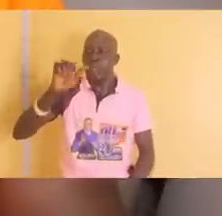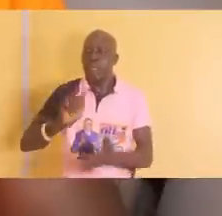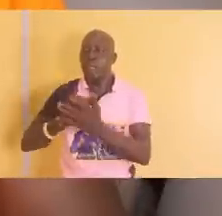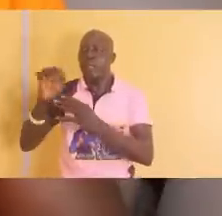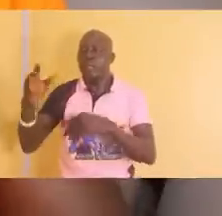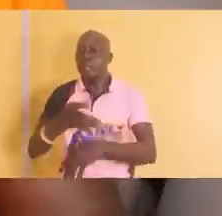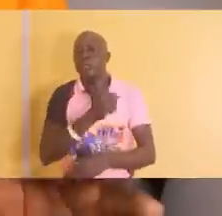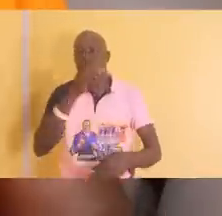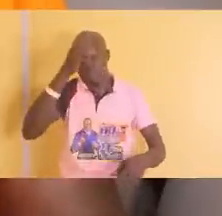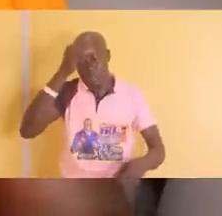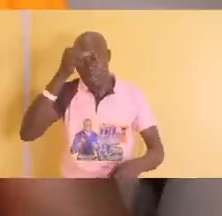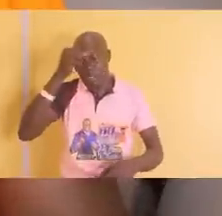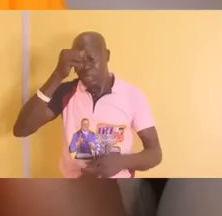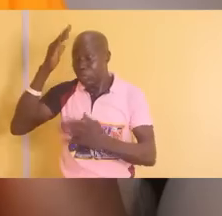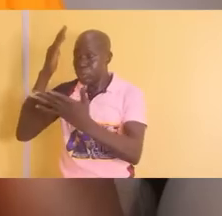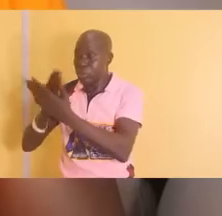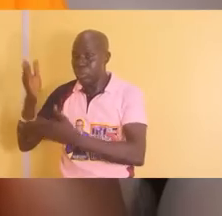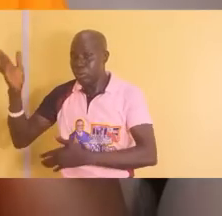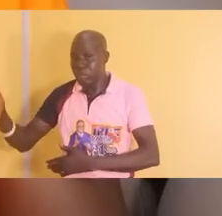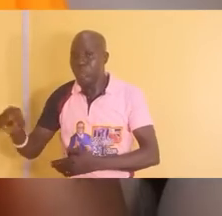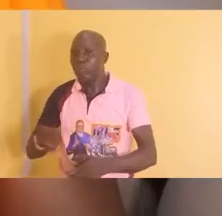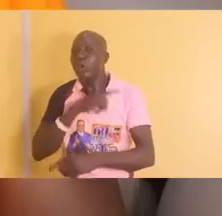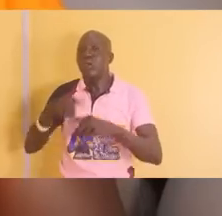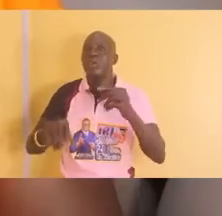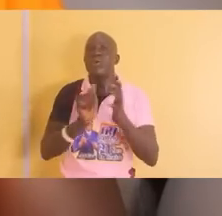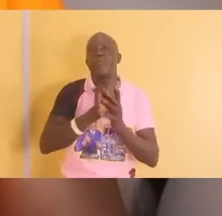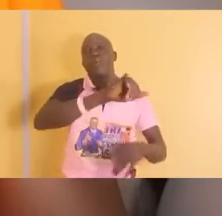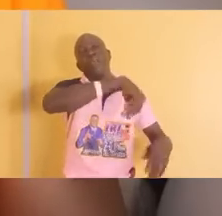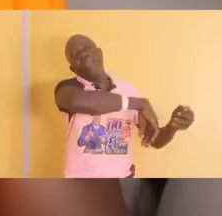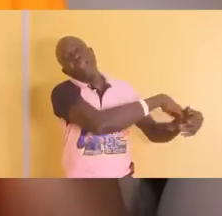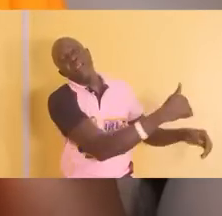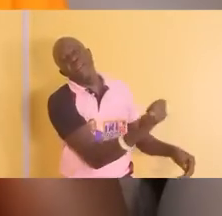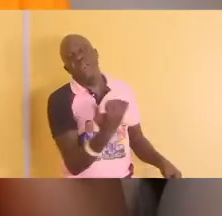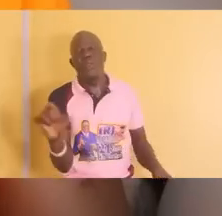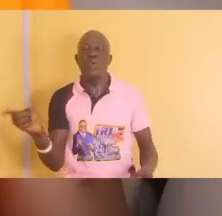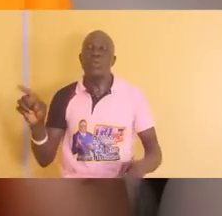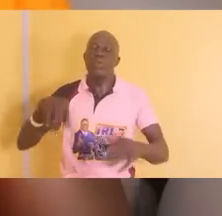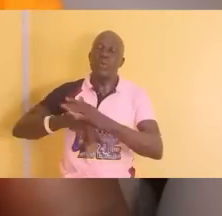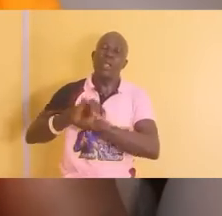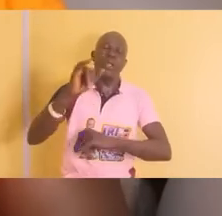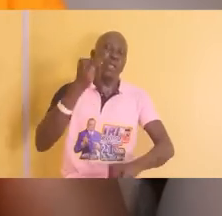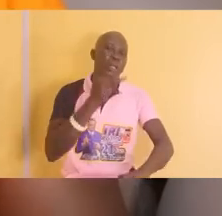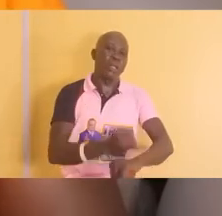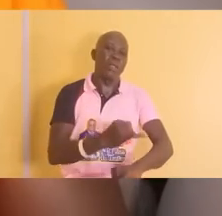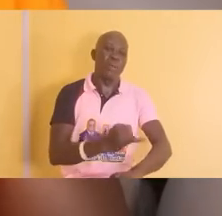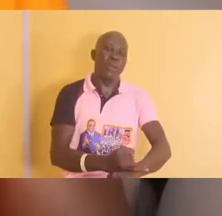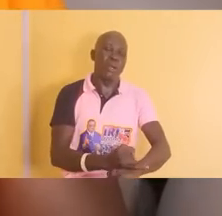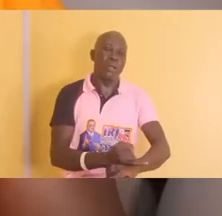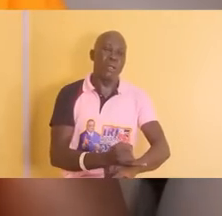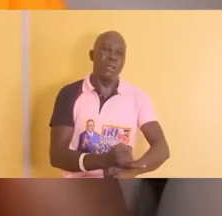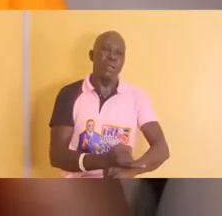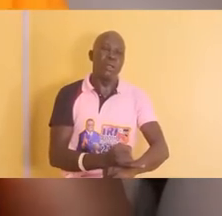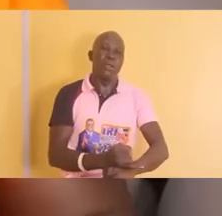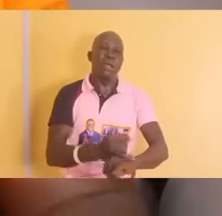Tell them you want to alight at Lufuapé Junction. They were lighting them. We are coming from northeast. From Sagam.